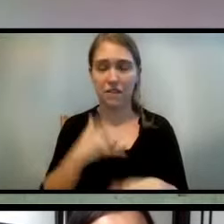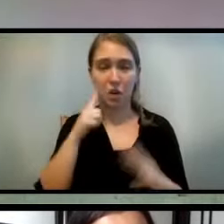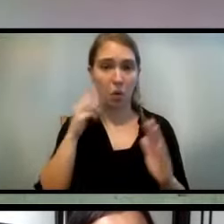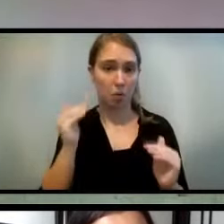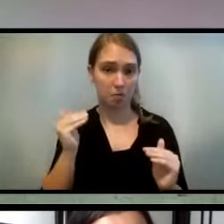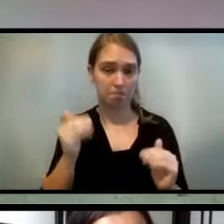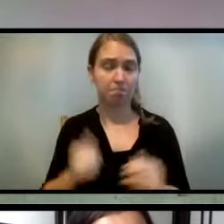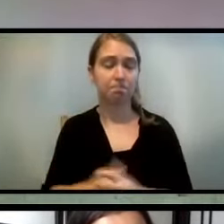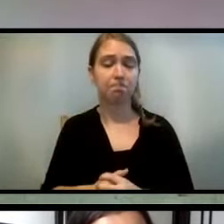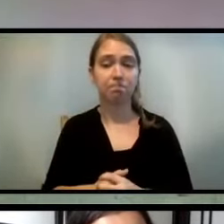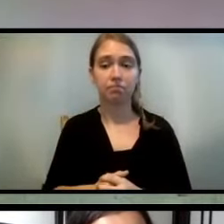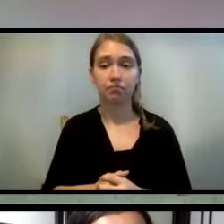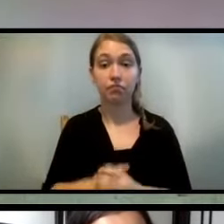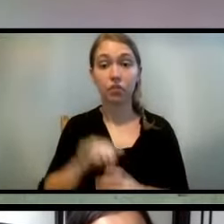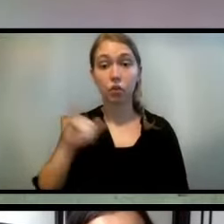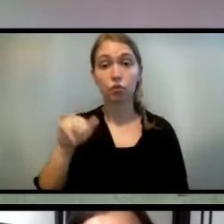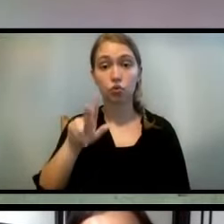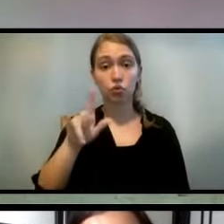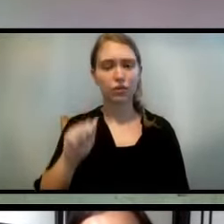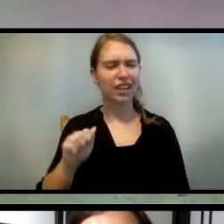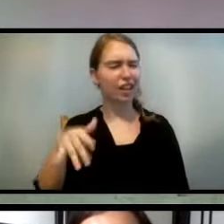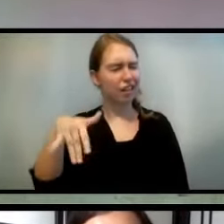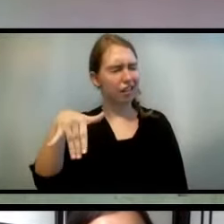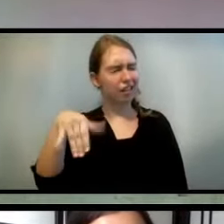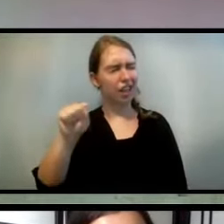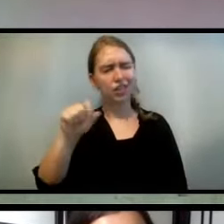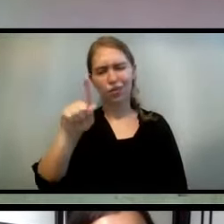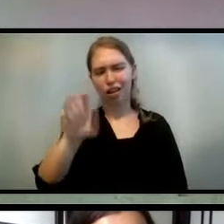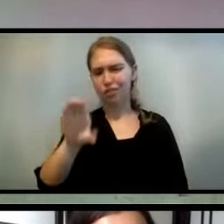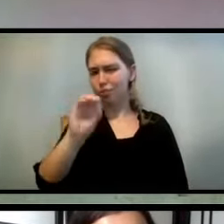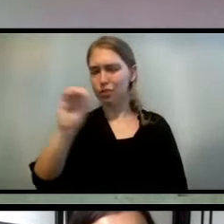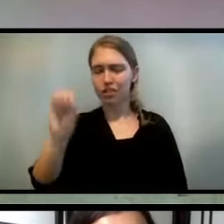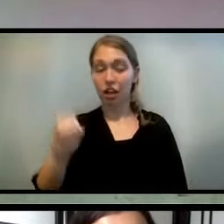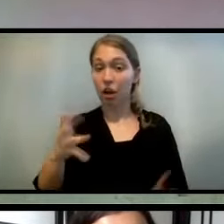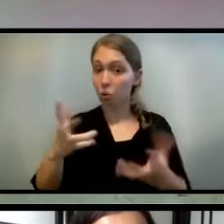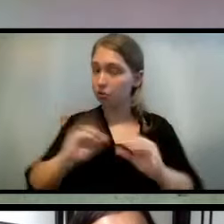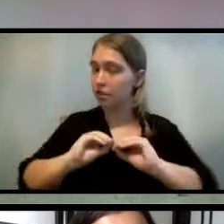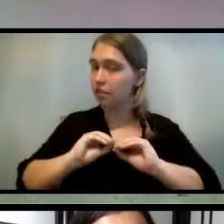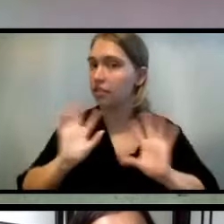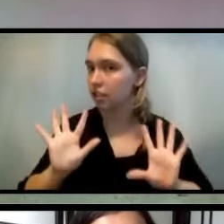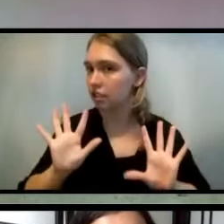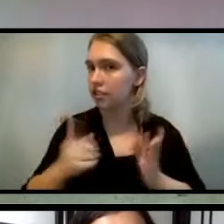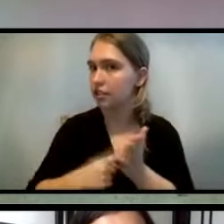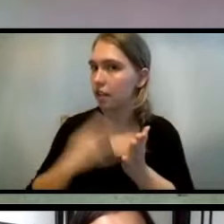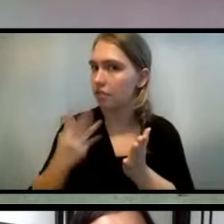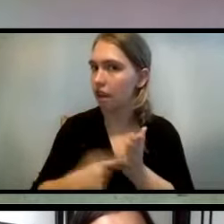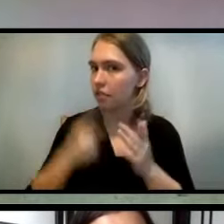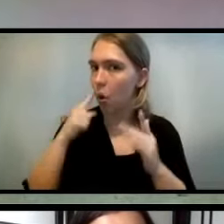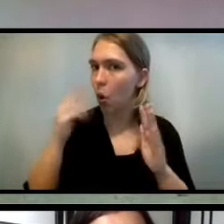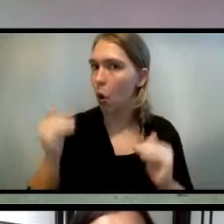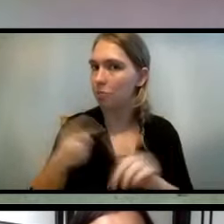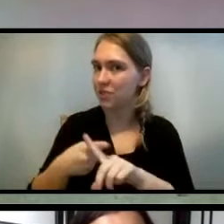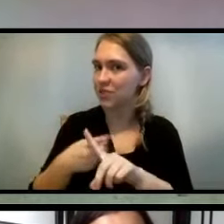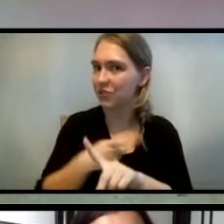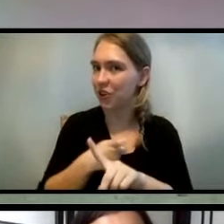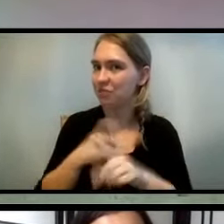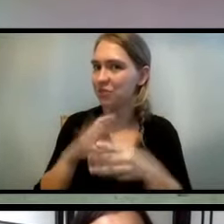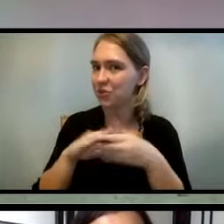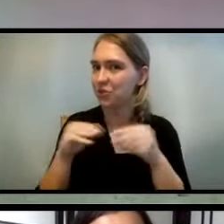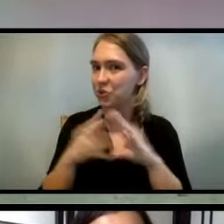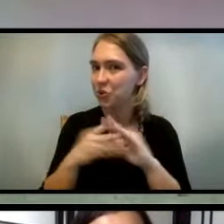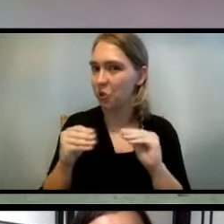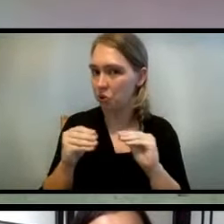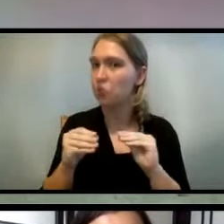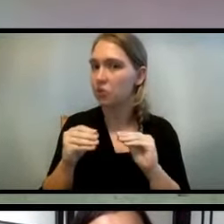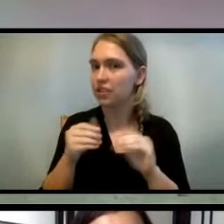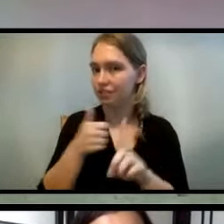Julia. Yes, 100%. And I want to be clear that sometimes hope comes from stories that